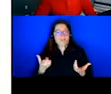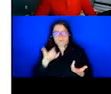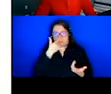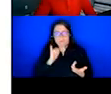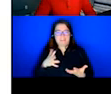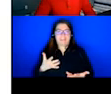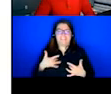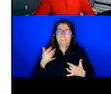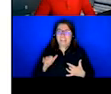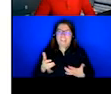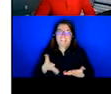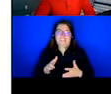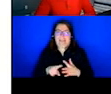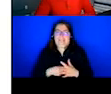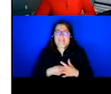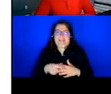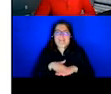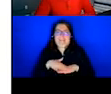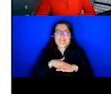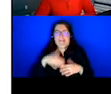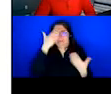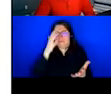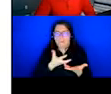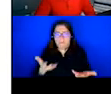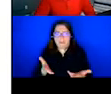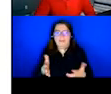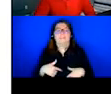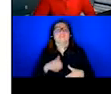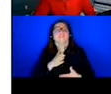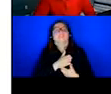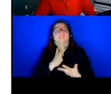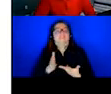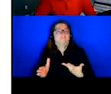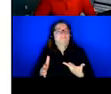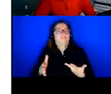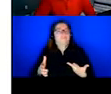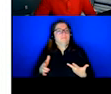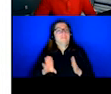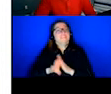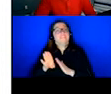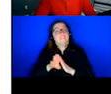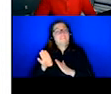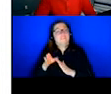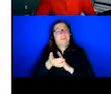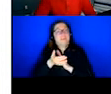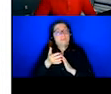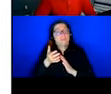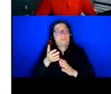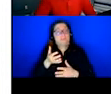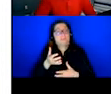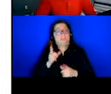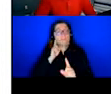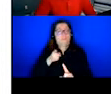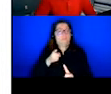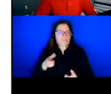stay positive and kind of building on that as well. And then their development goal was they wanted to be specific with confidence when networking online. They